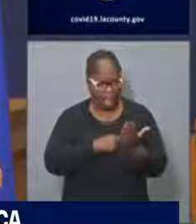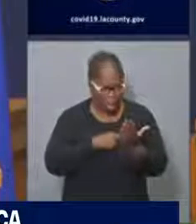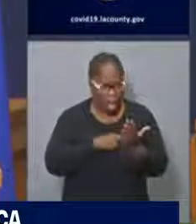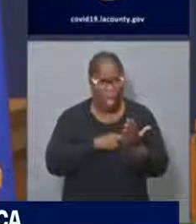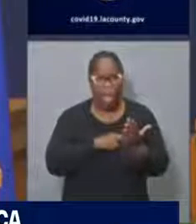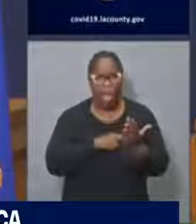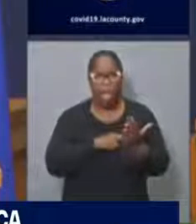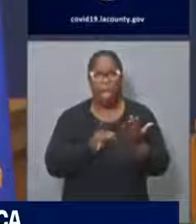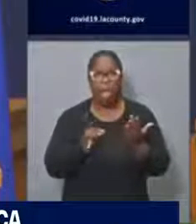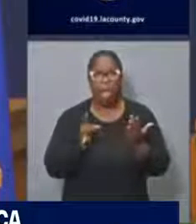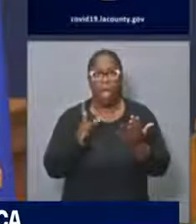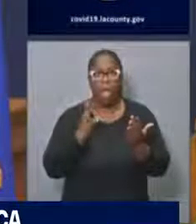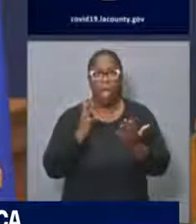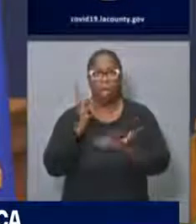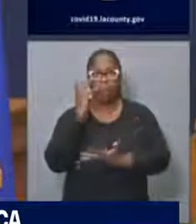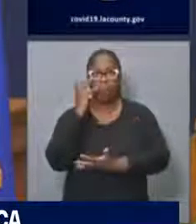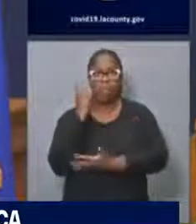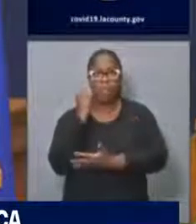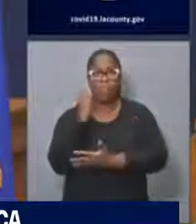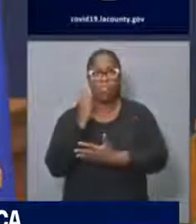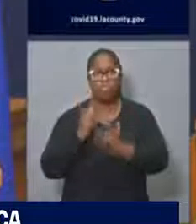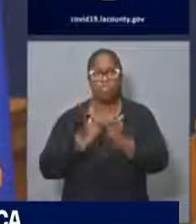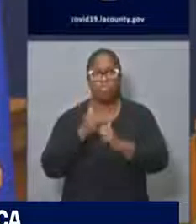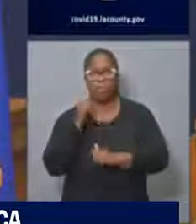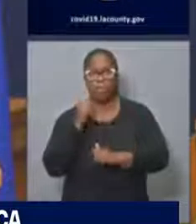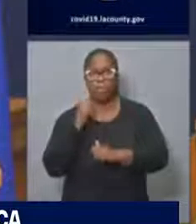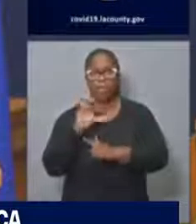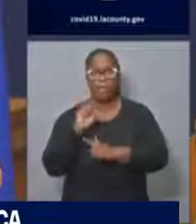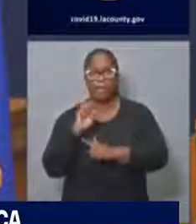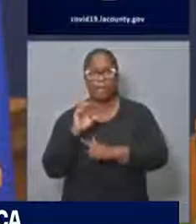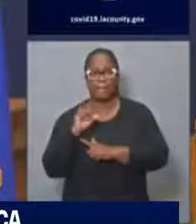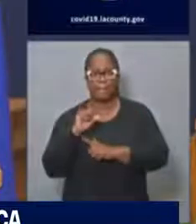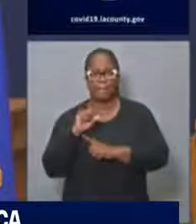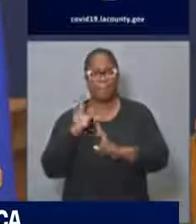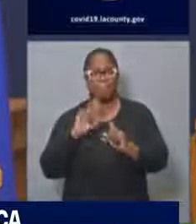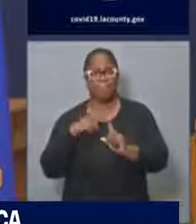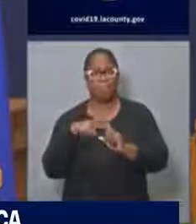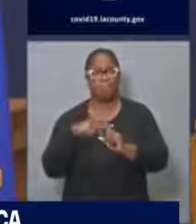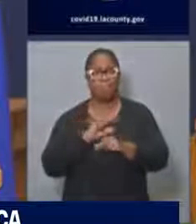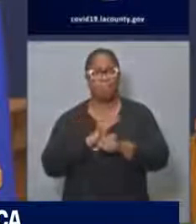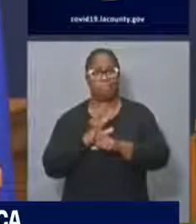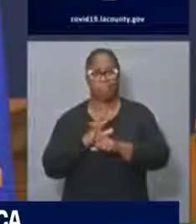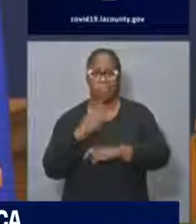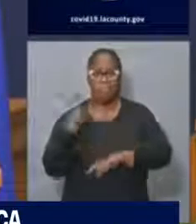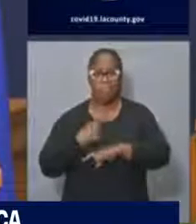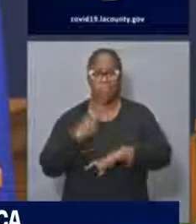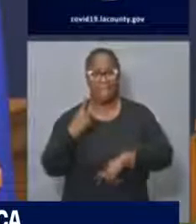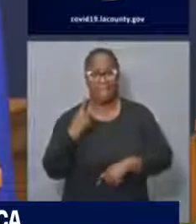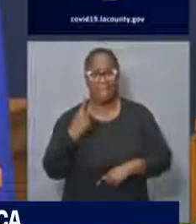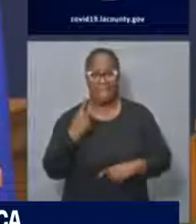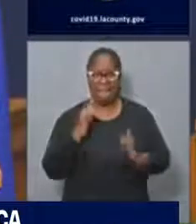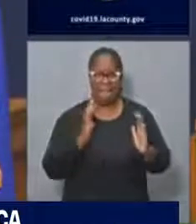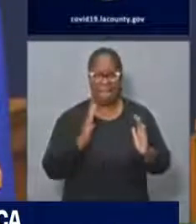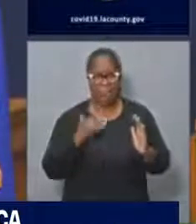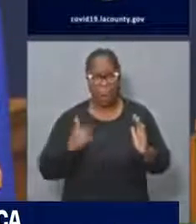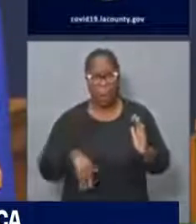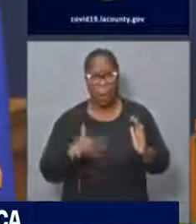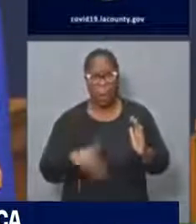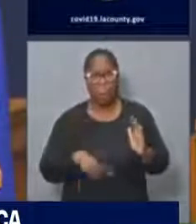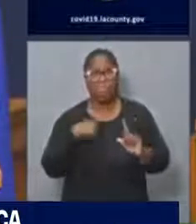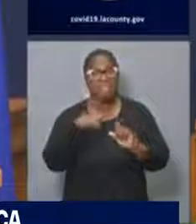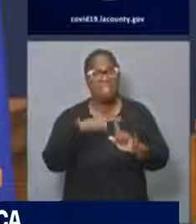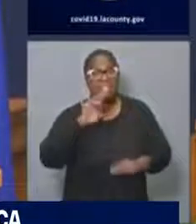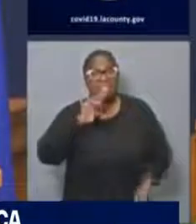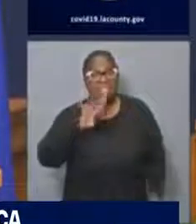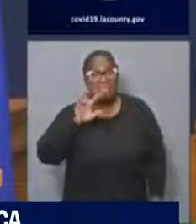ever reported in a single day, and we also unfortunately had to share that 73 people